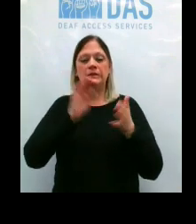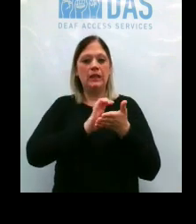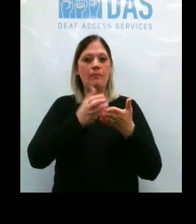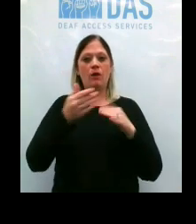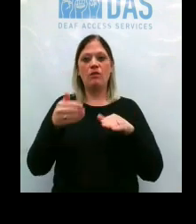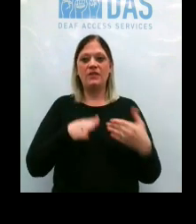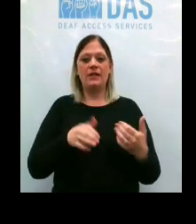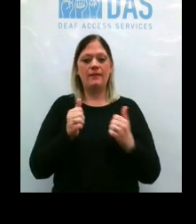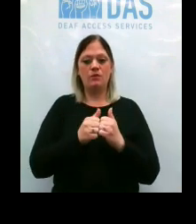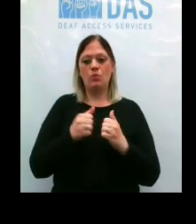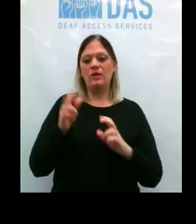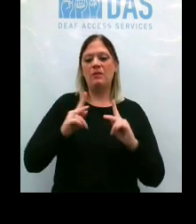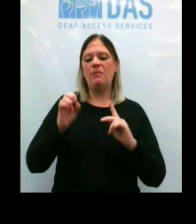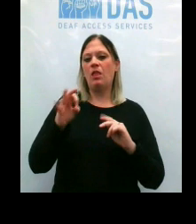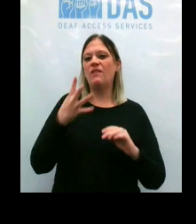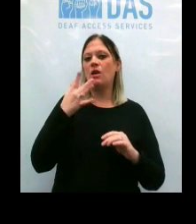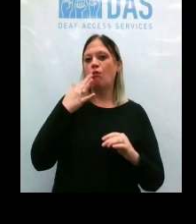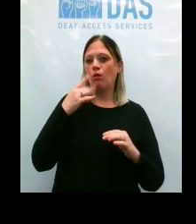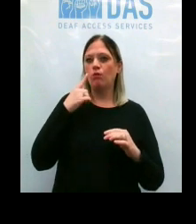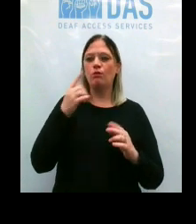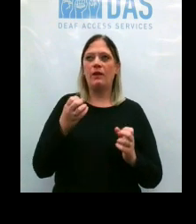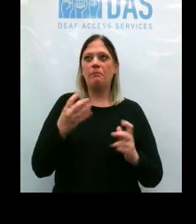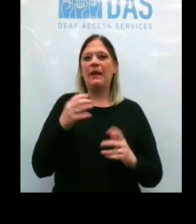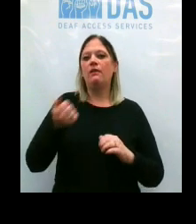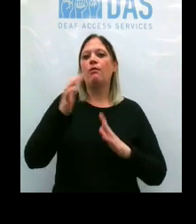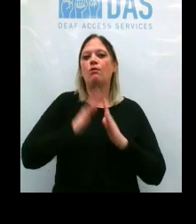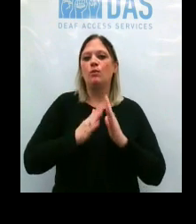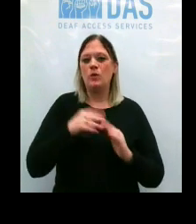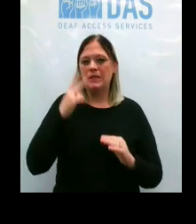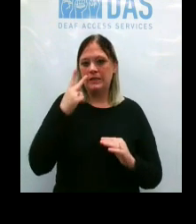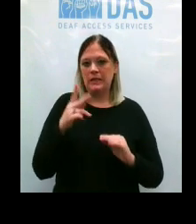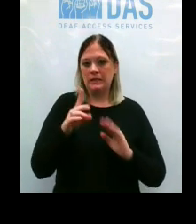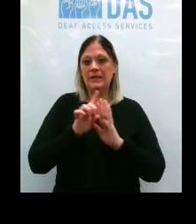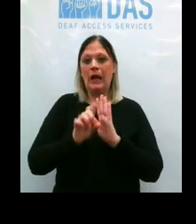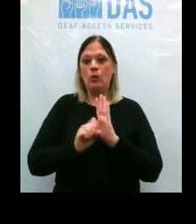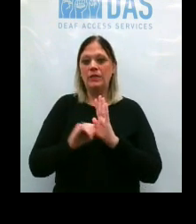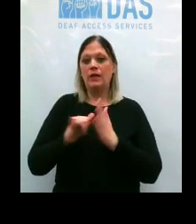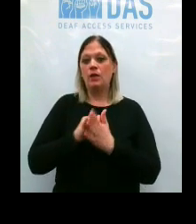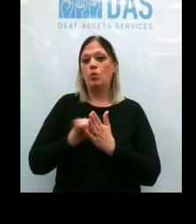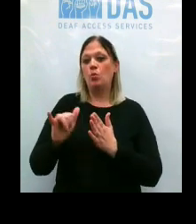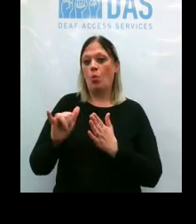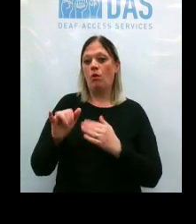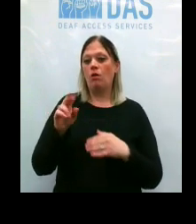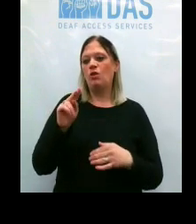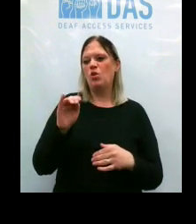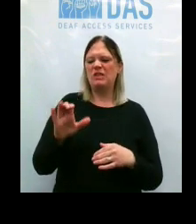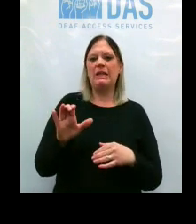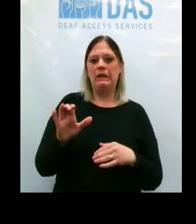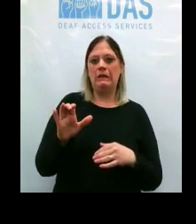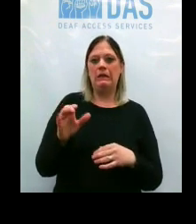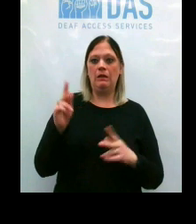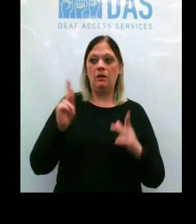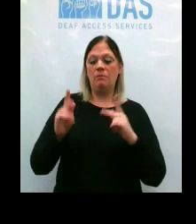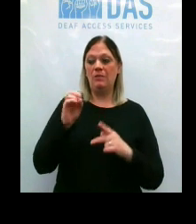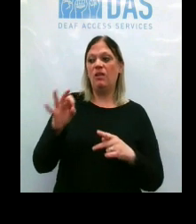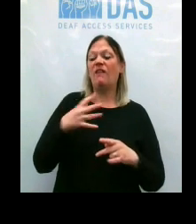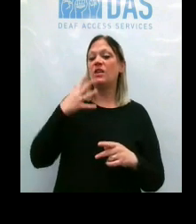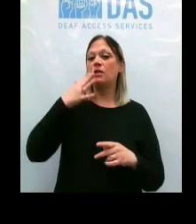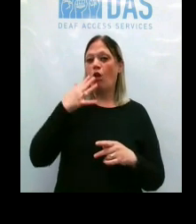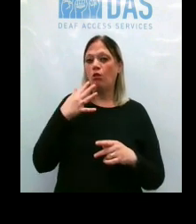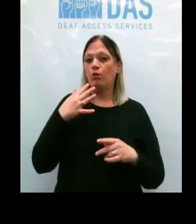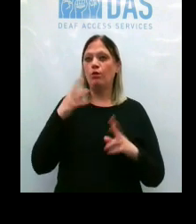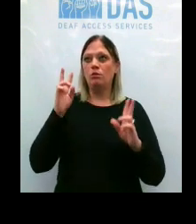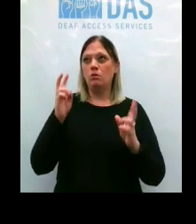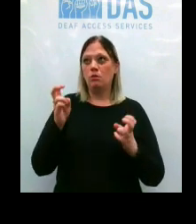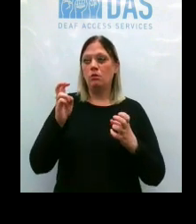which unfortunately many other communities are seeing, and downstate, in New York City especially, people of color are making up the vast